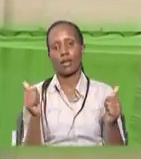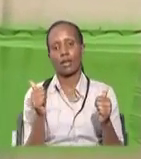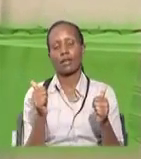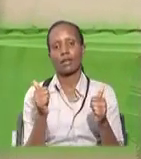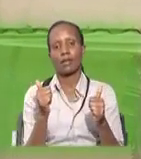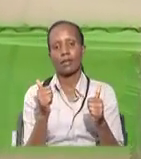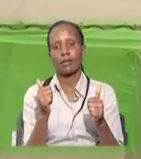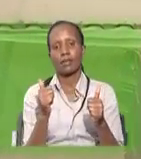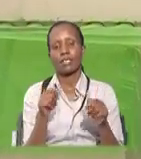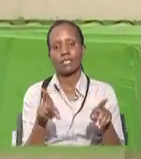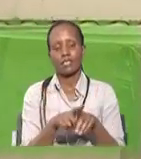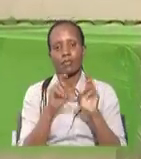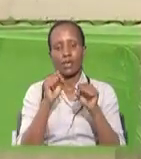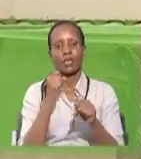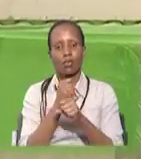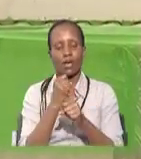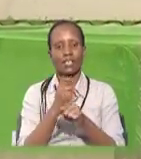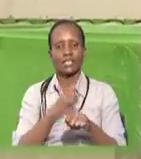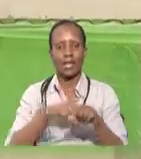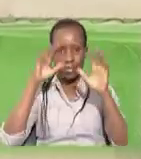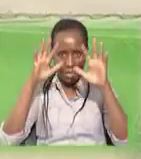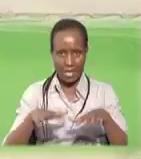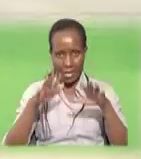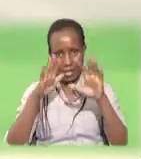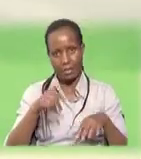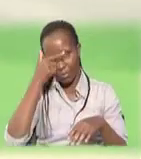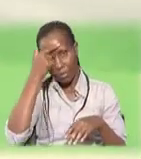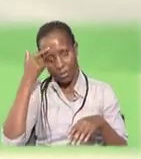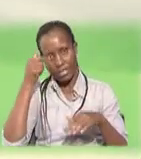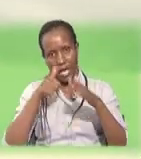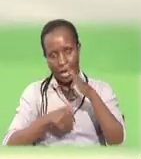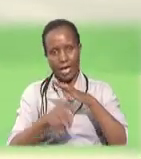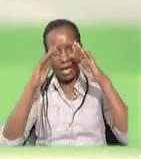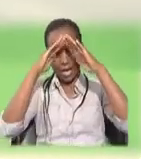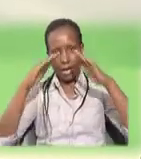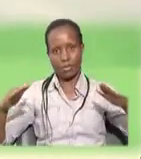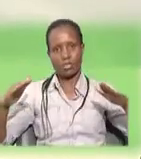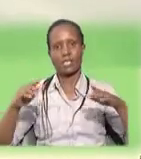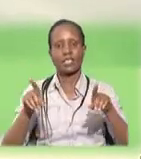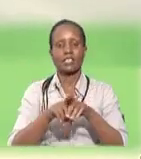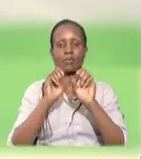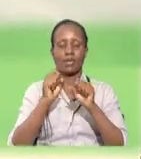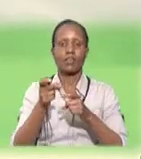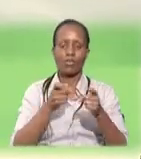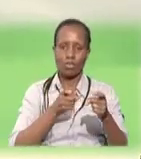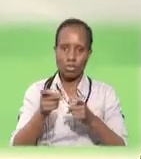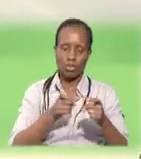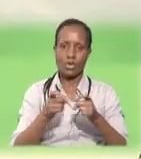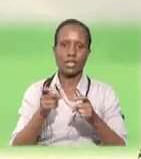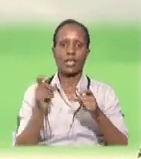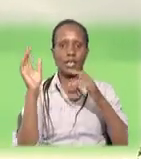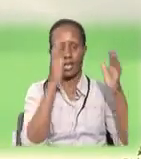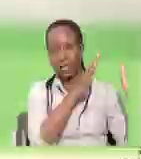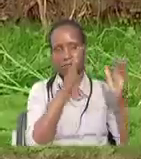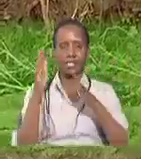efficiently. We can work even when it is raining because it is housed. We can control the microclimate inside